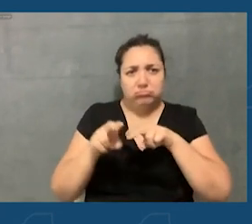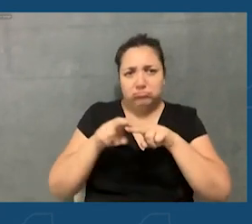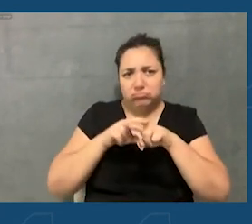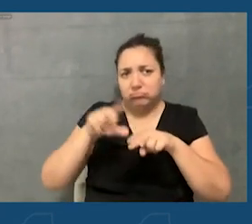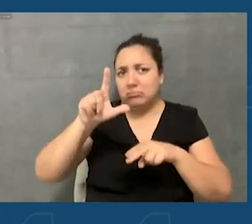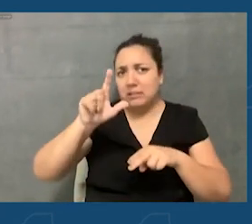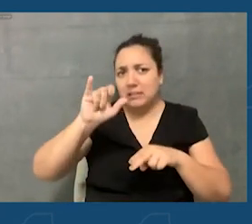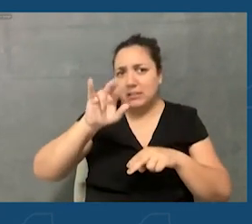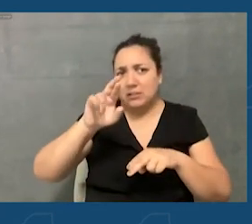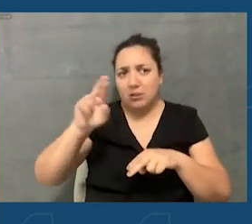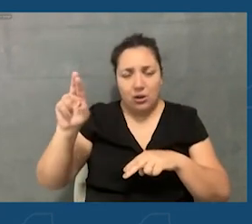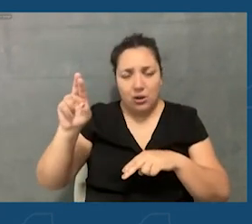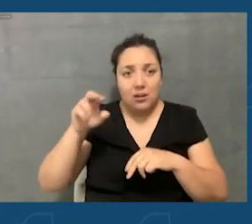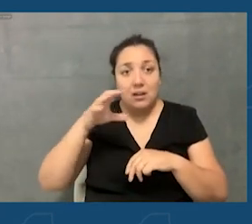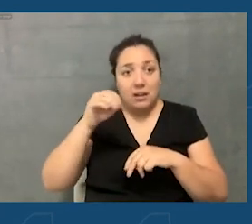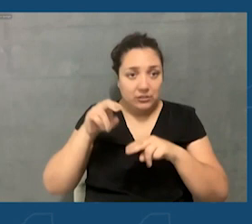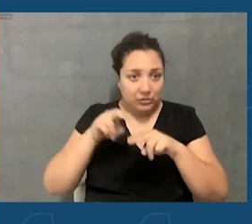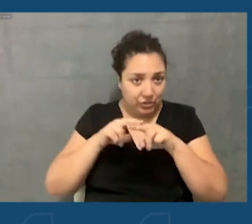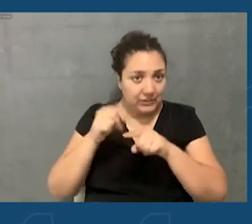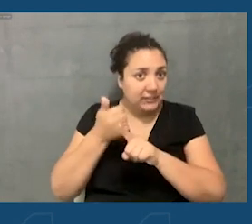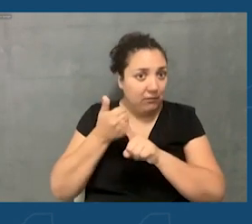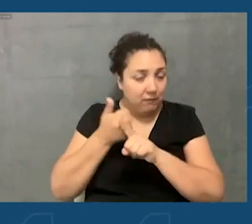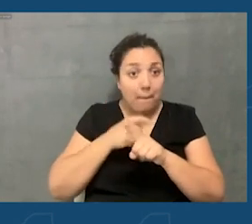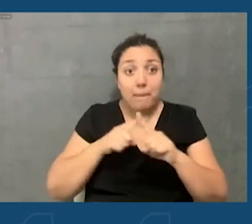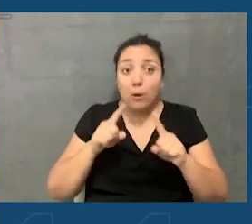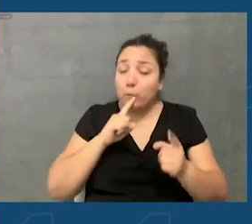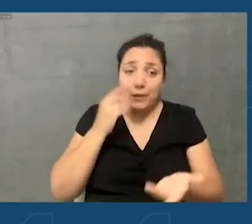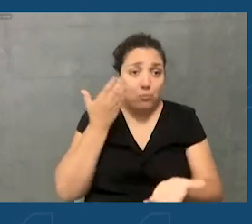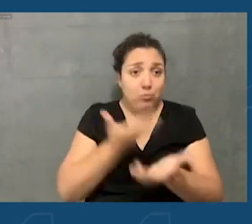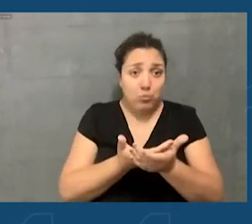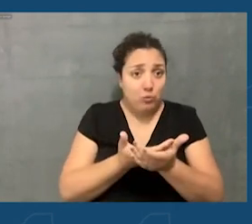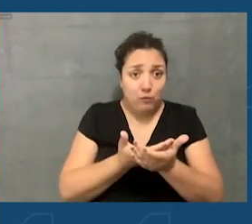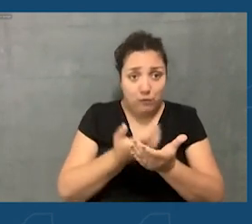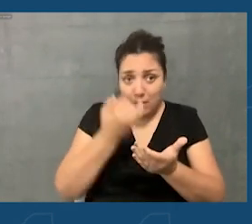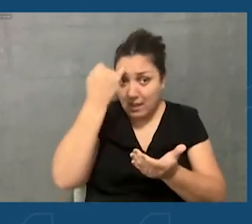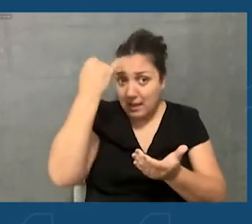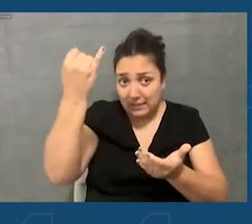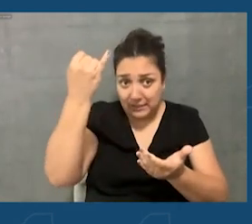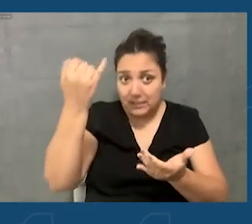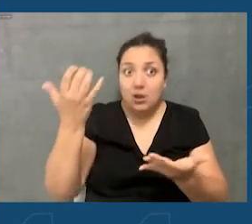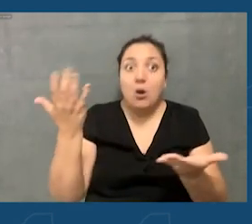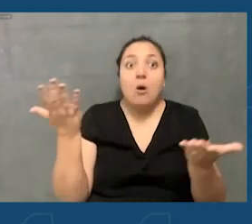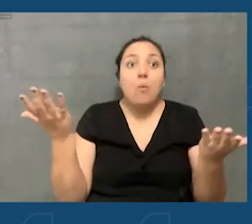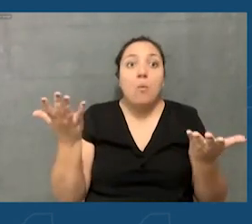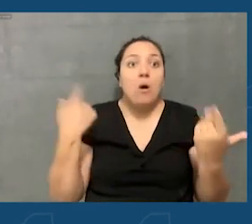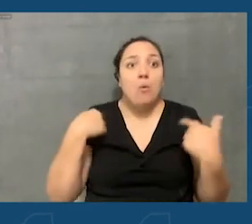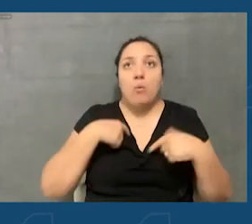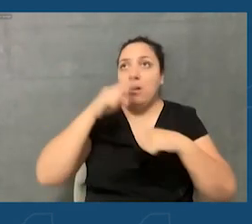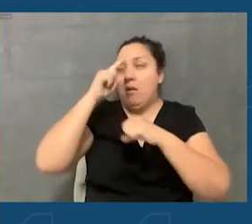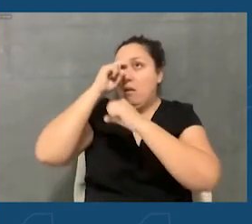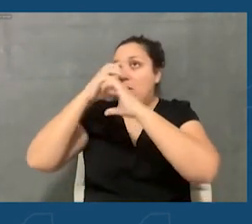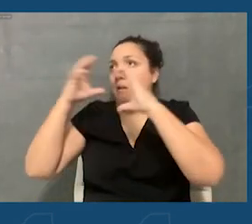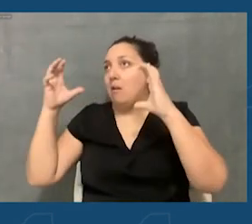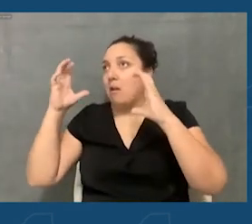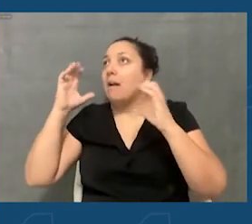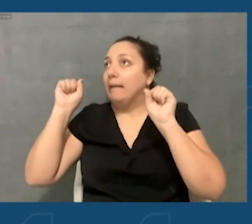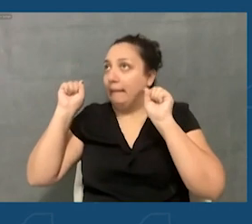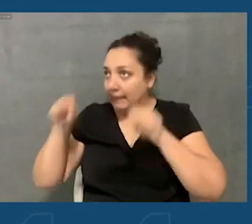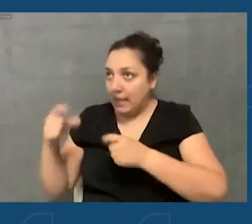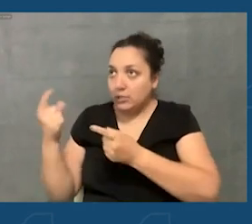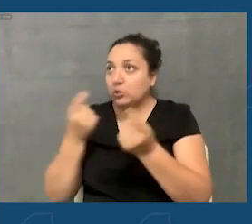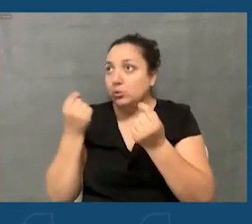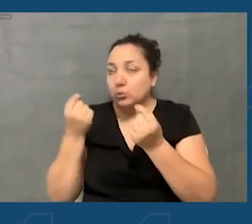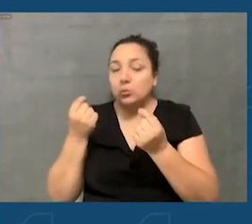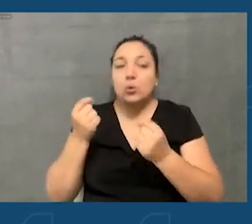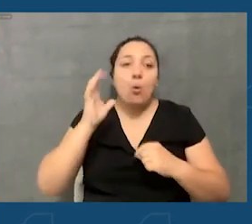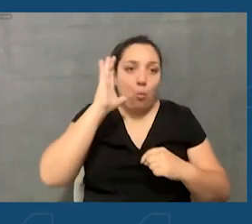also a proof of concept of what we can do and will do in the next phase. I